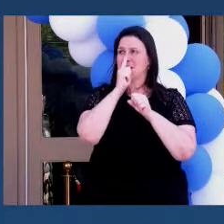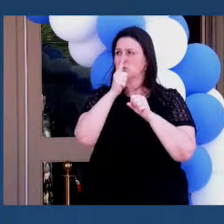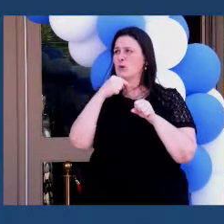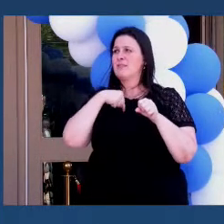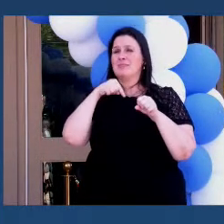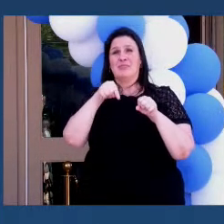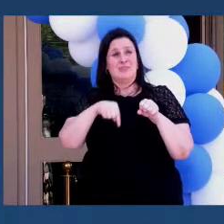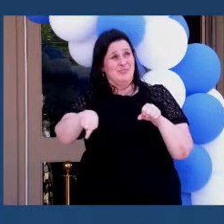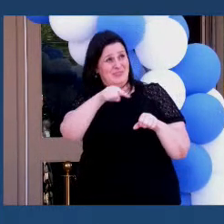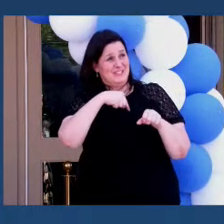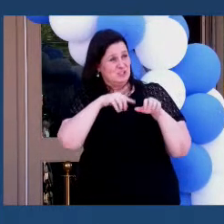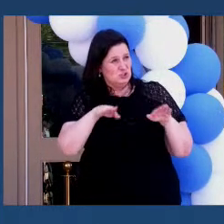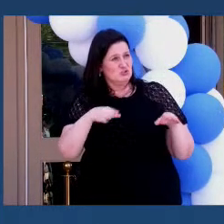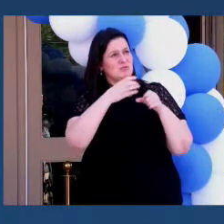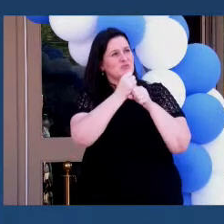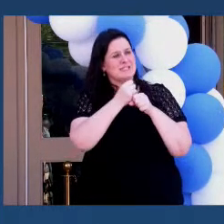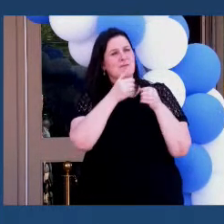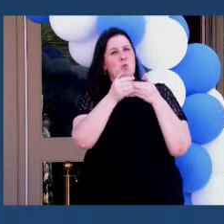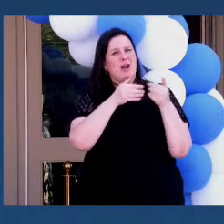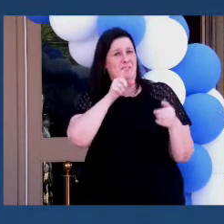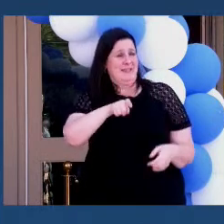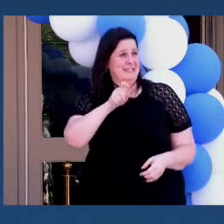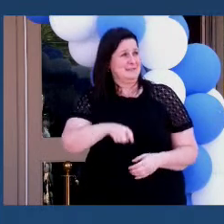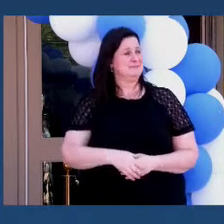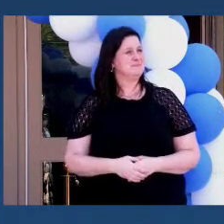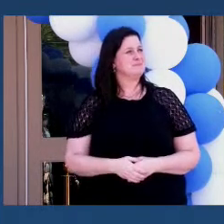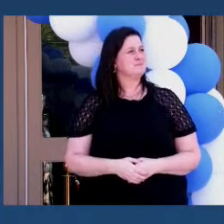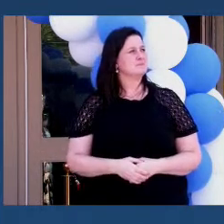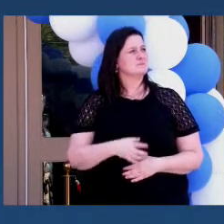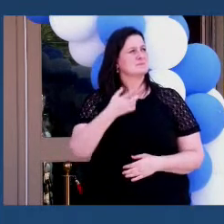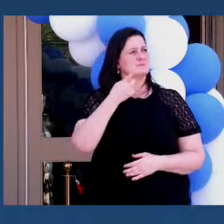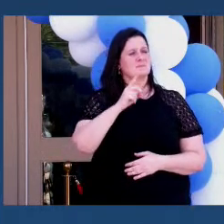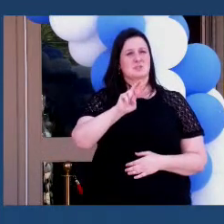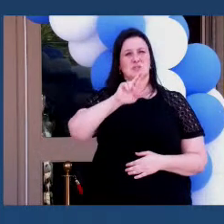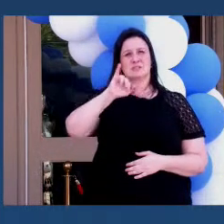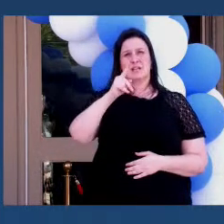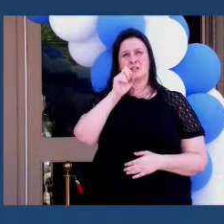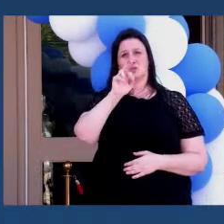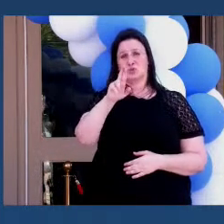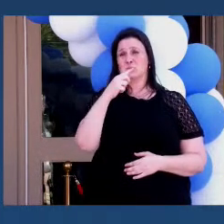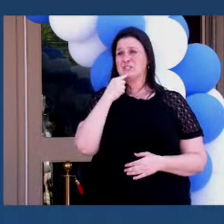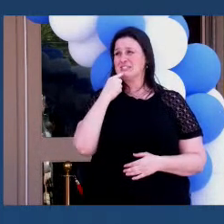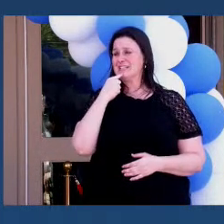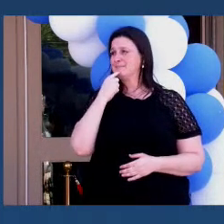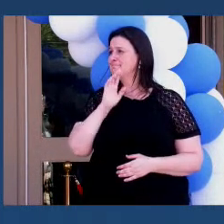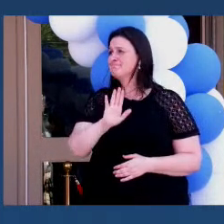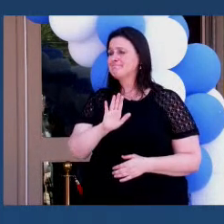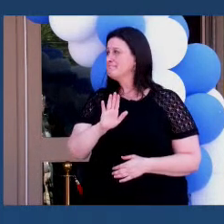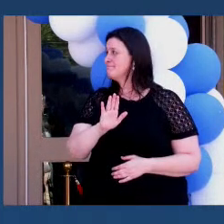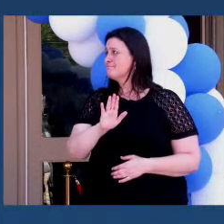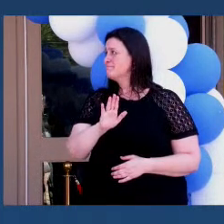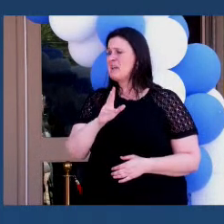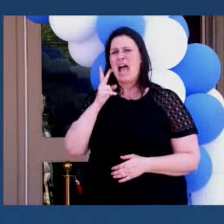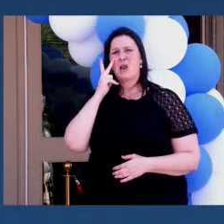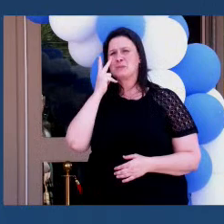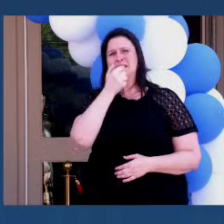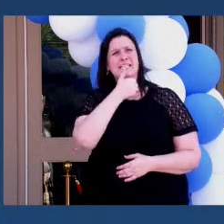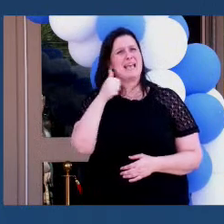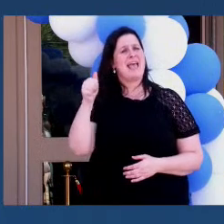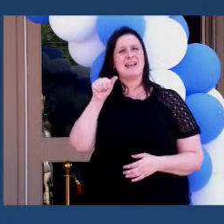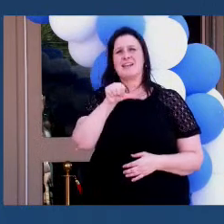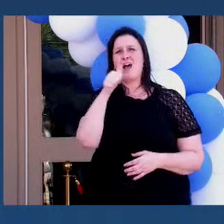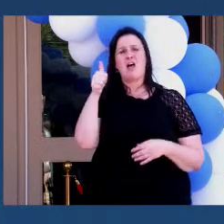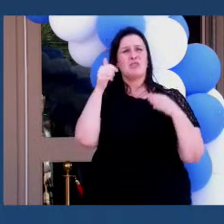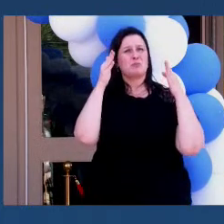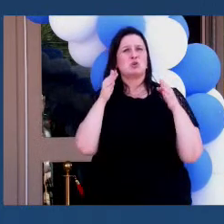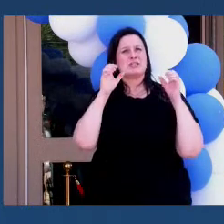kids get what they need. And so Dr. Joyner said, I don't see any other person